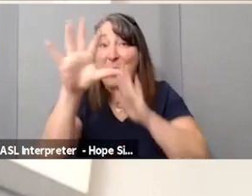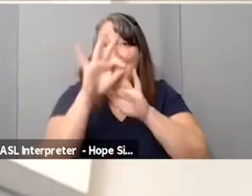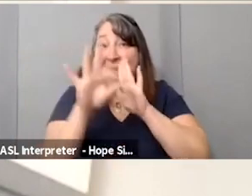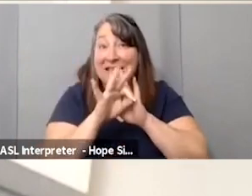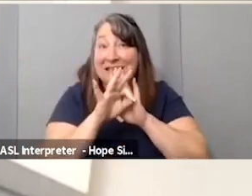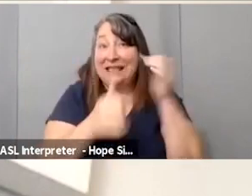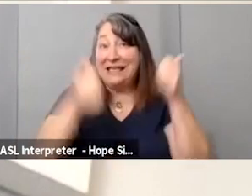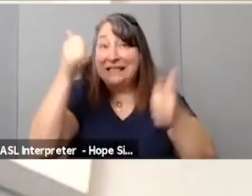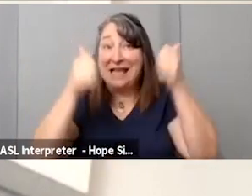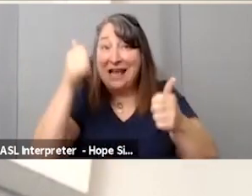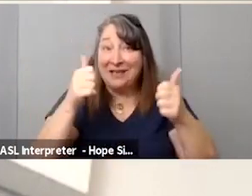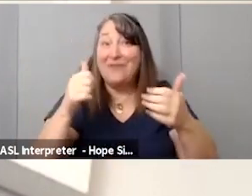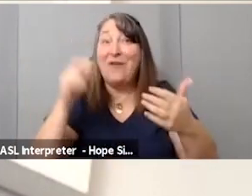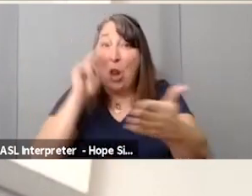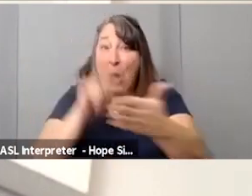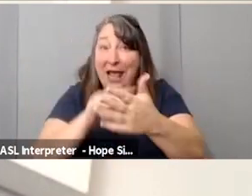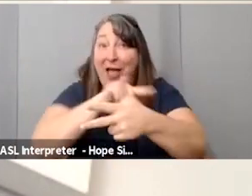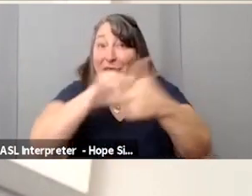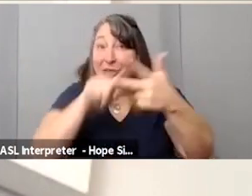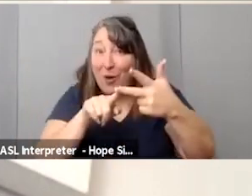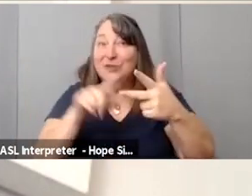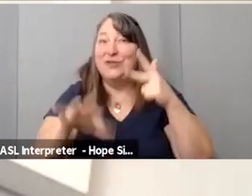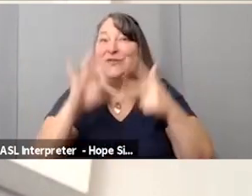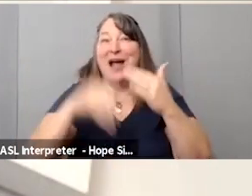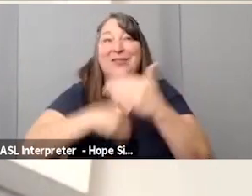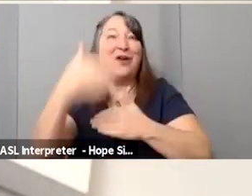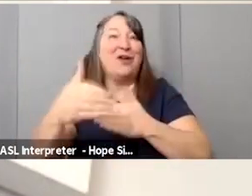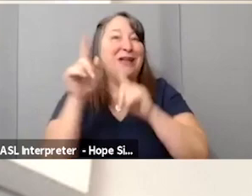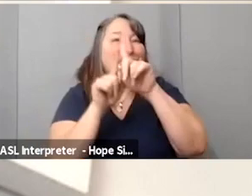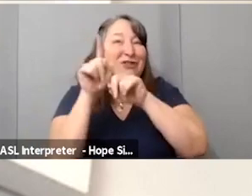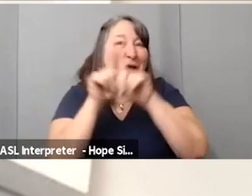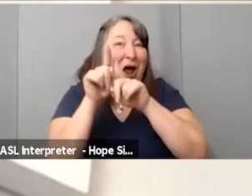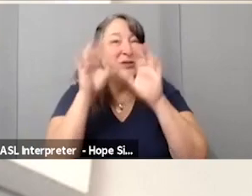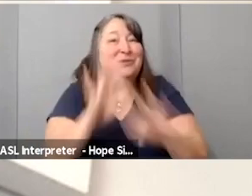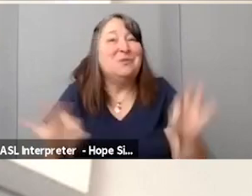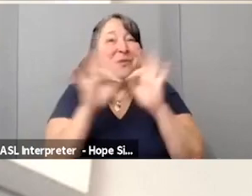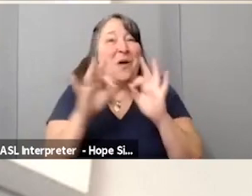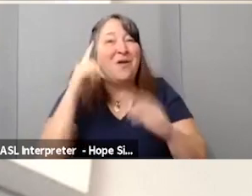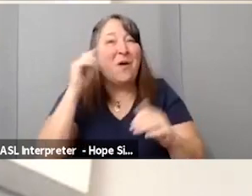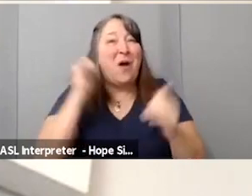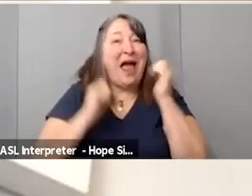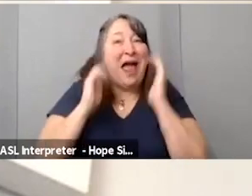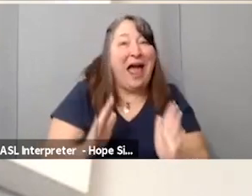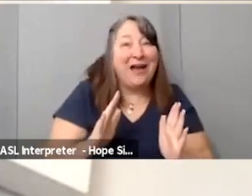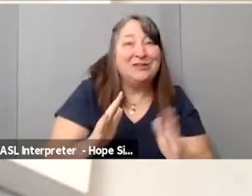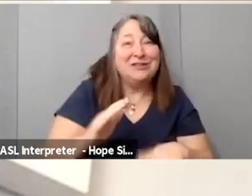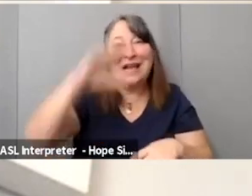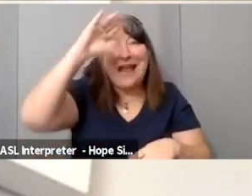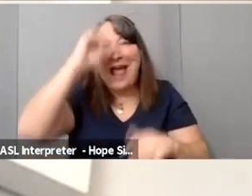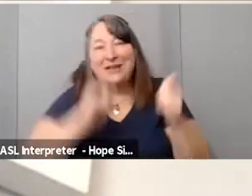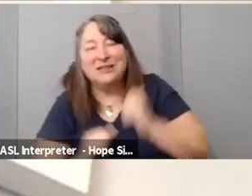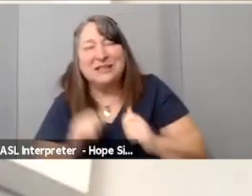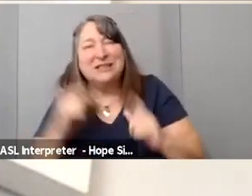find their next person. So I think it's important for actors and actresses, specifically Black actresses,